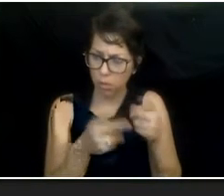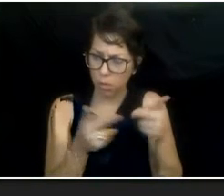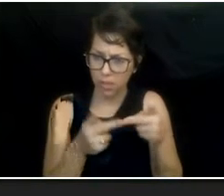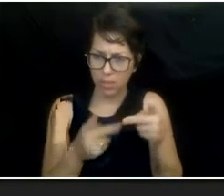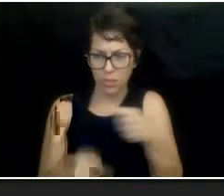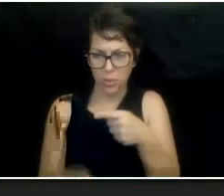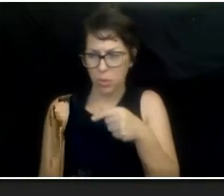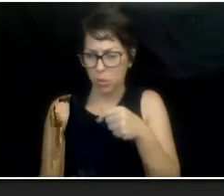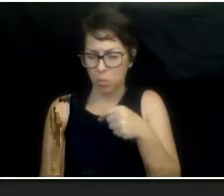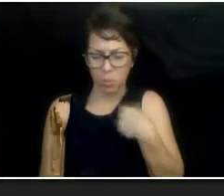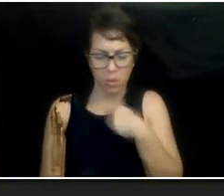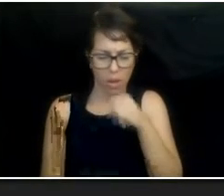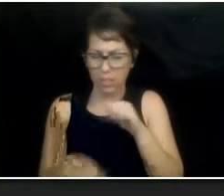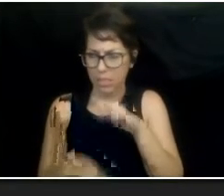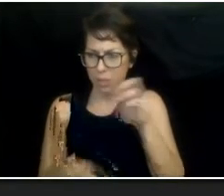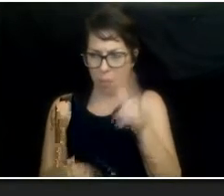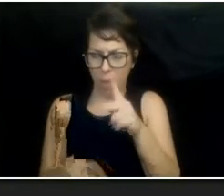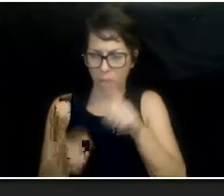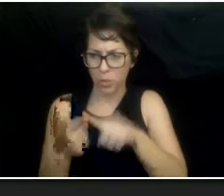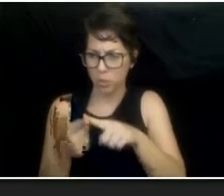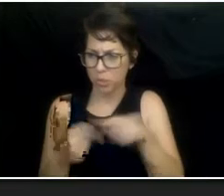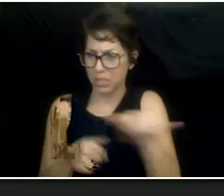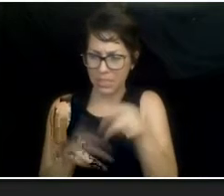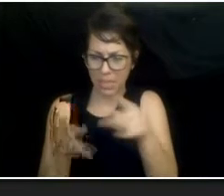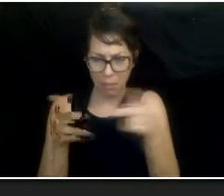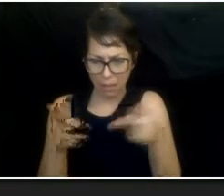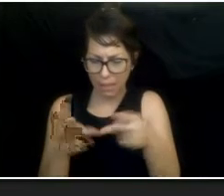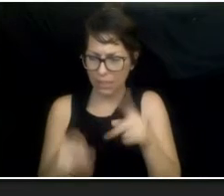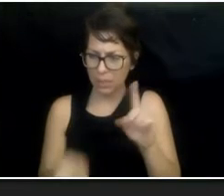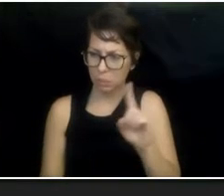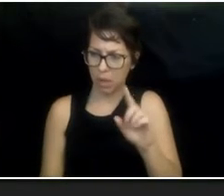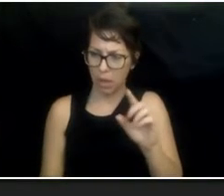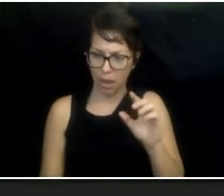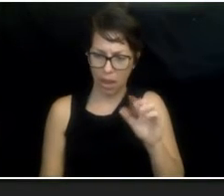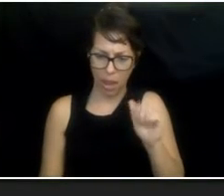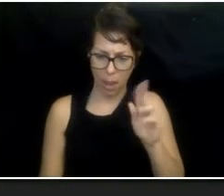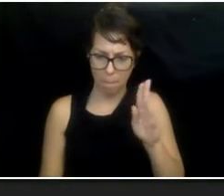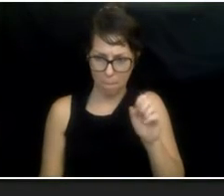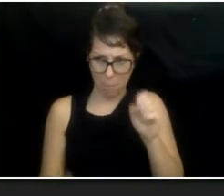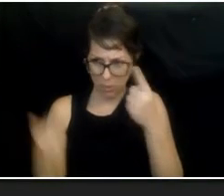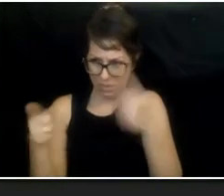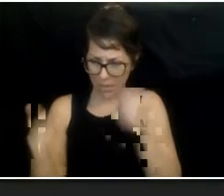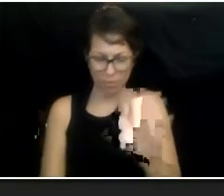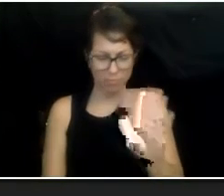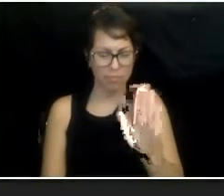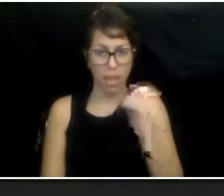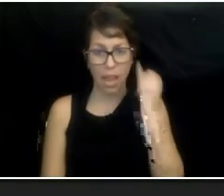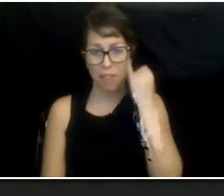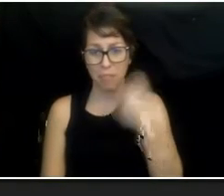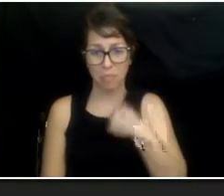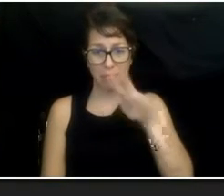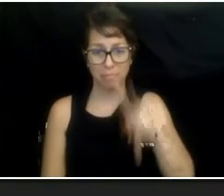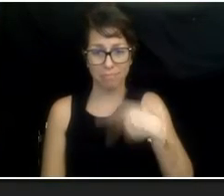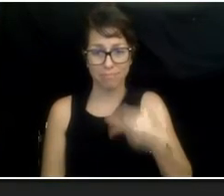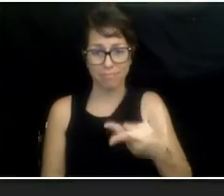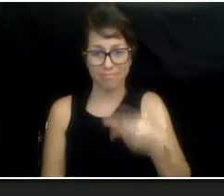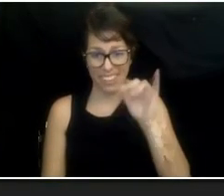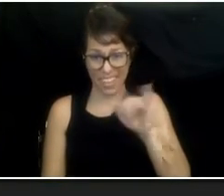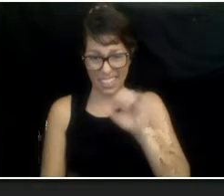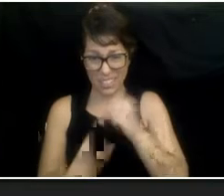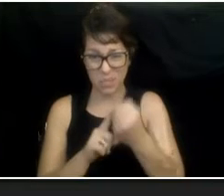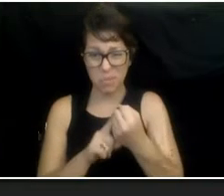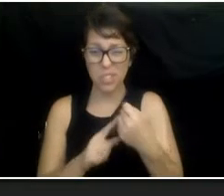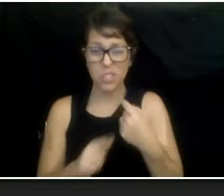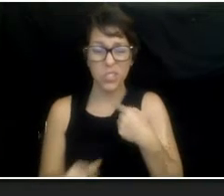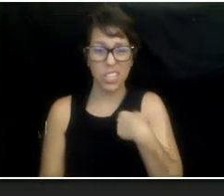would infuriate the person um who you've called this upon and not have any place to go at that point and I